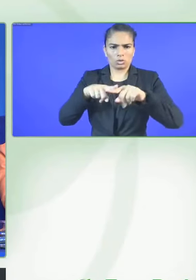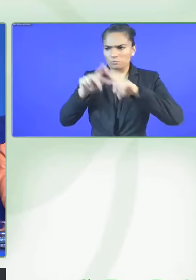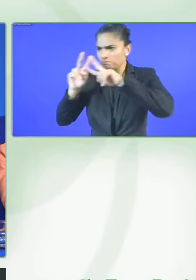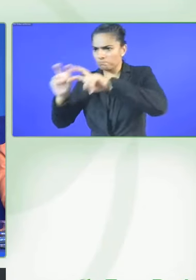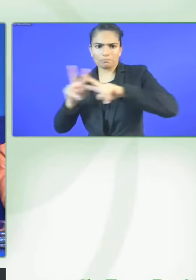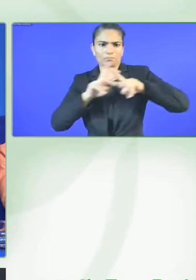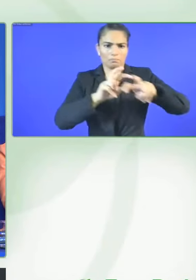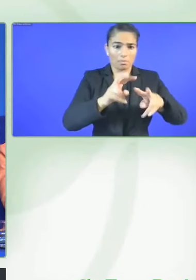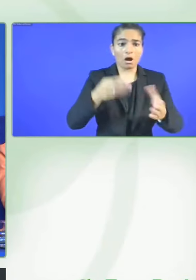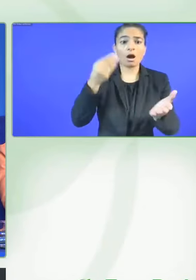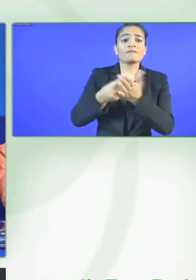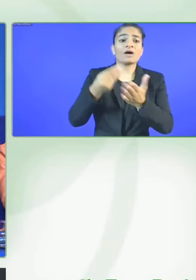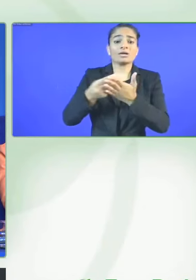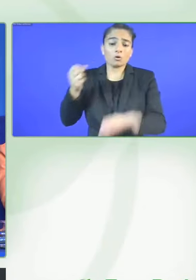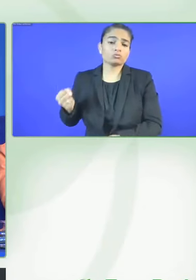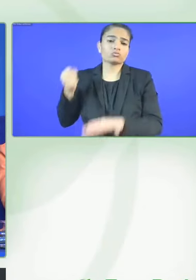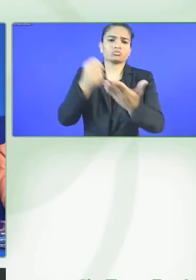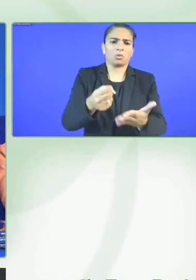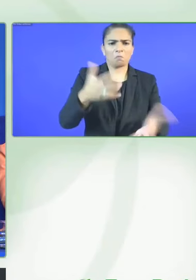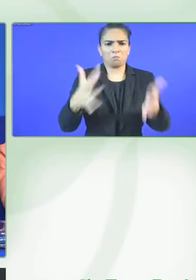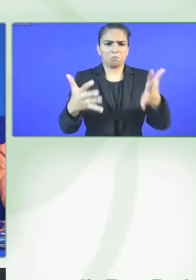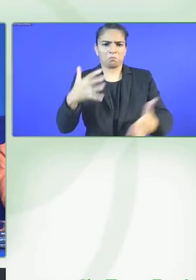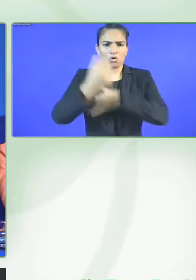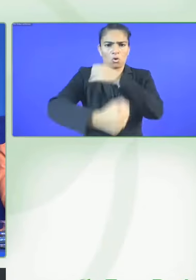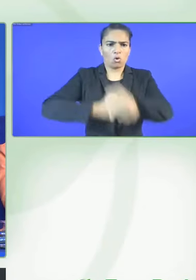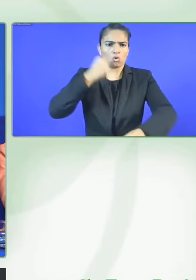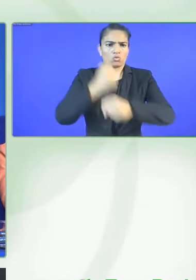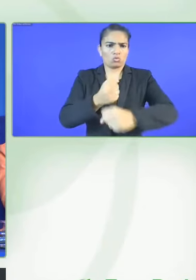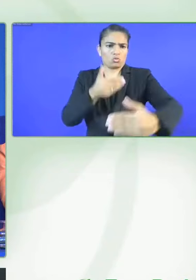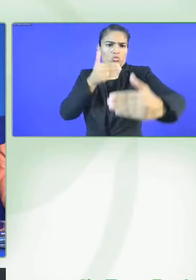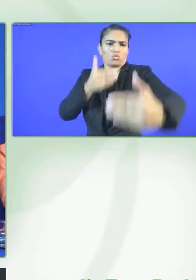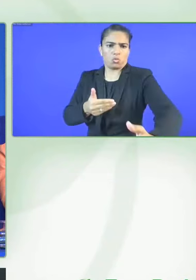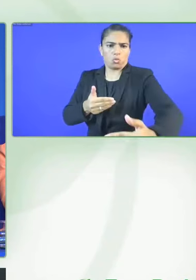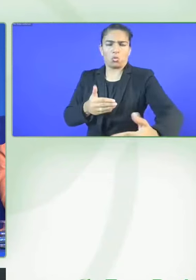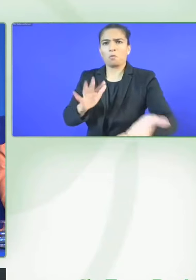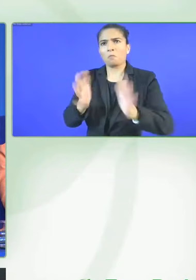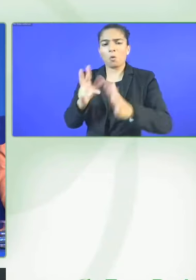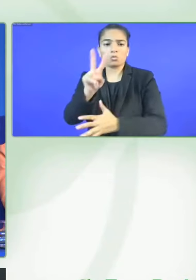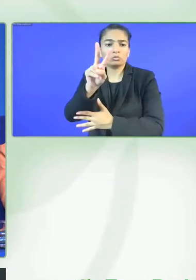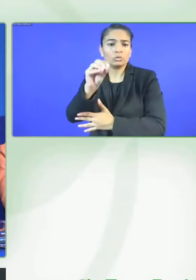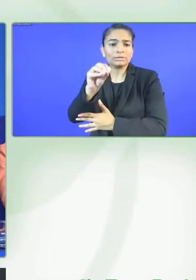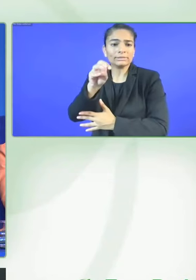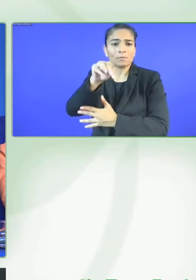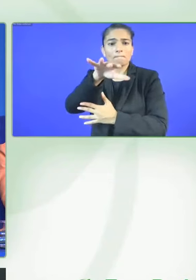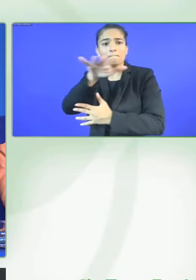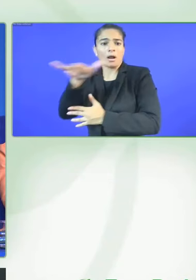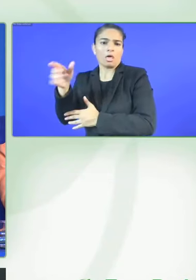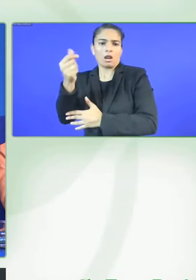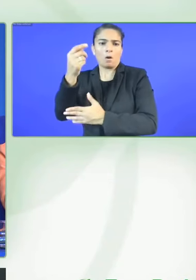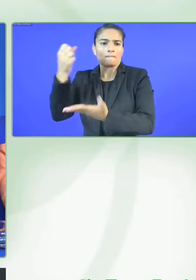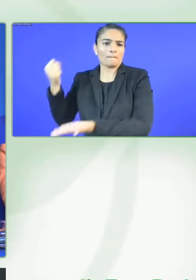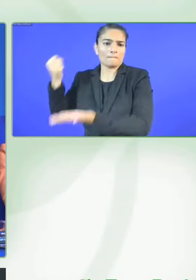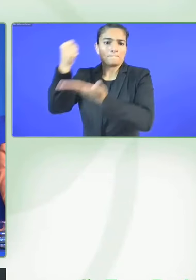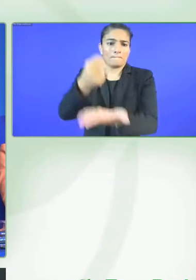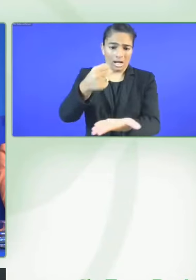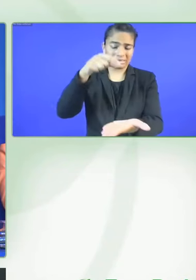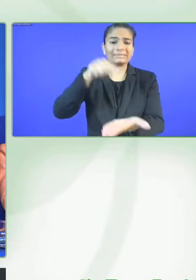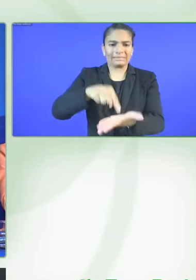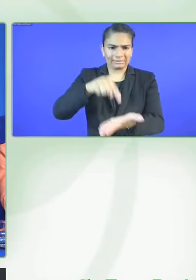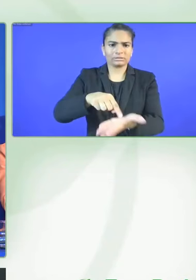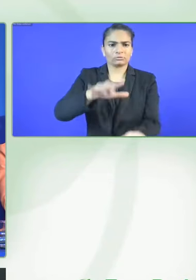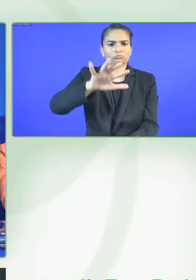approximately $6 million, would pay lower fines in the first 4 years after the commencement of